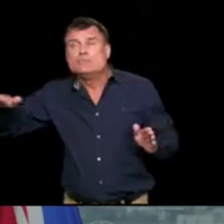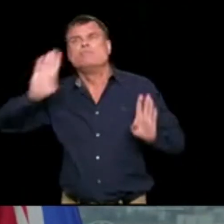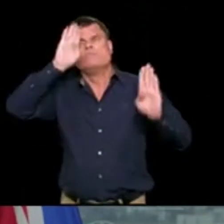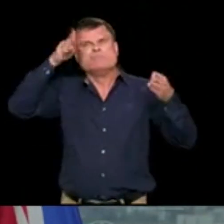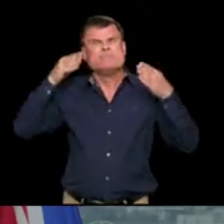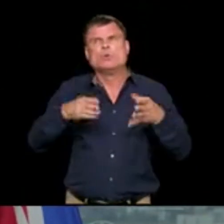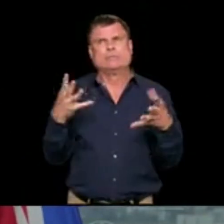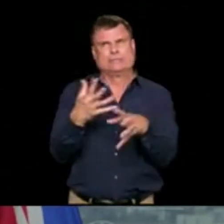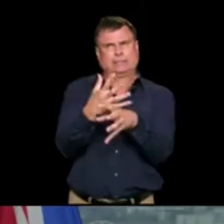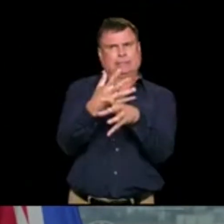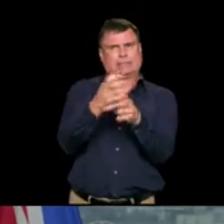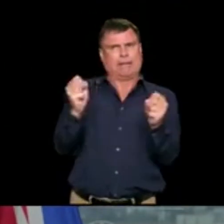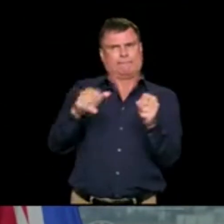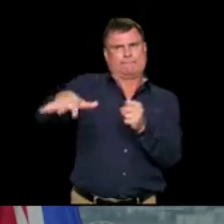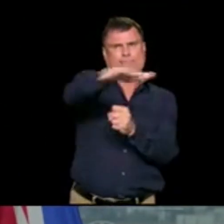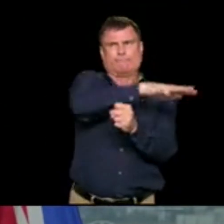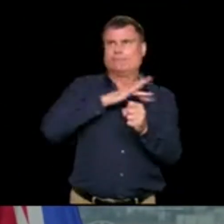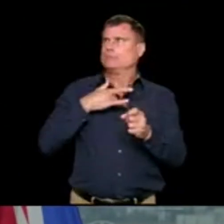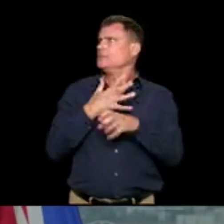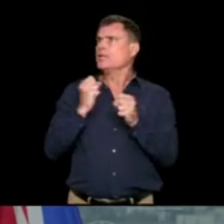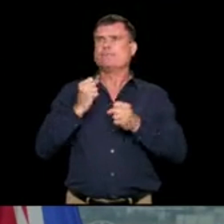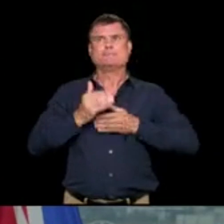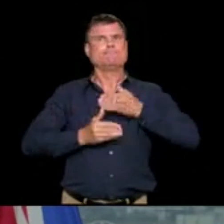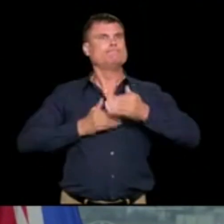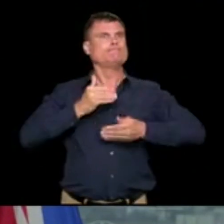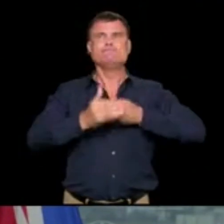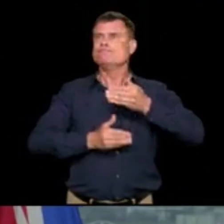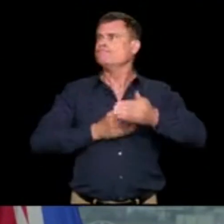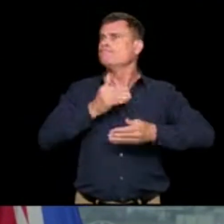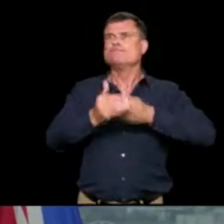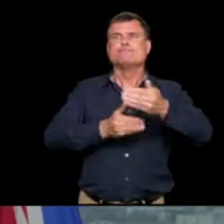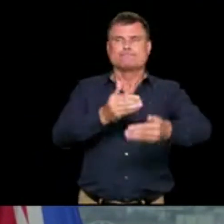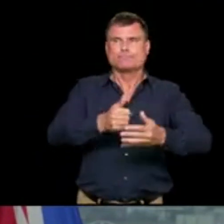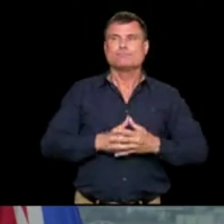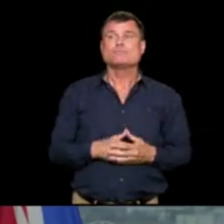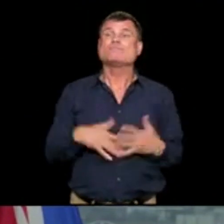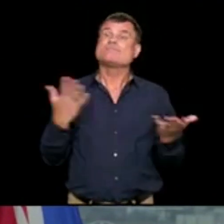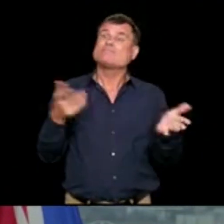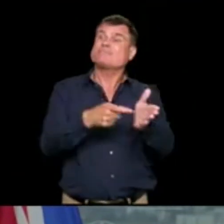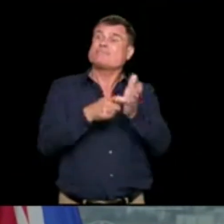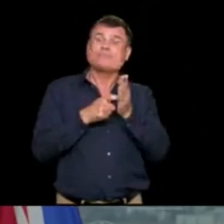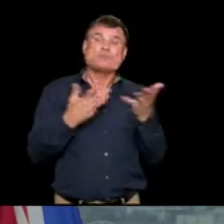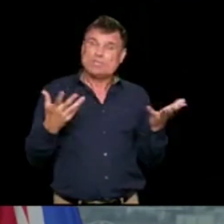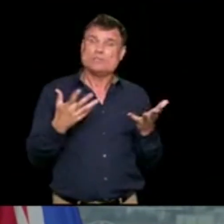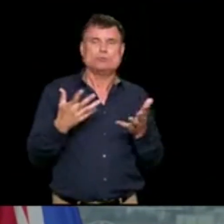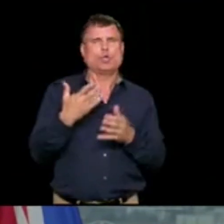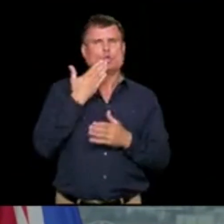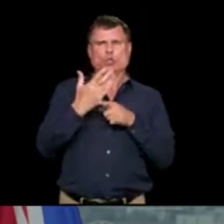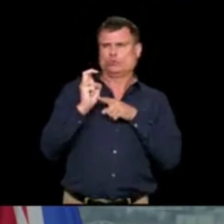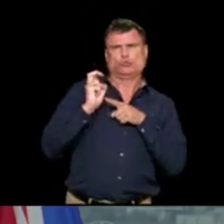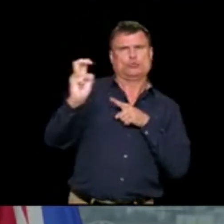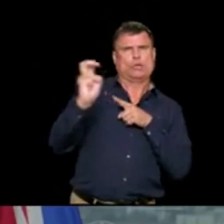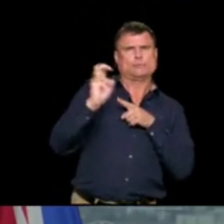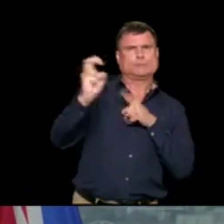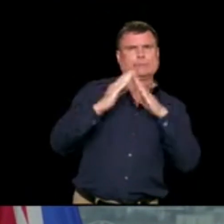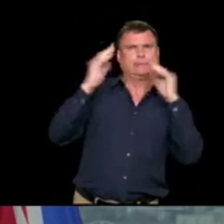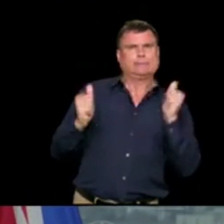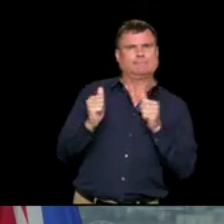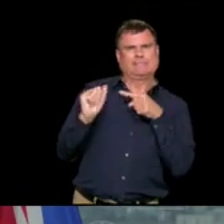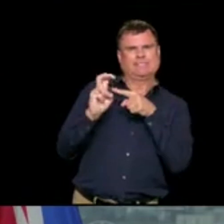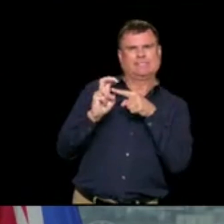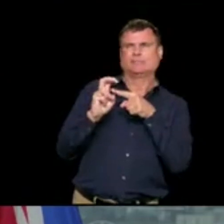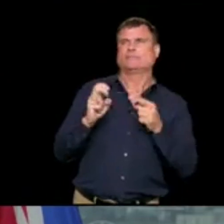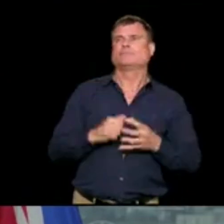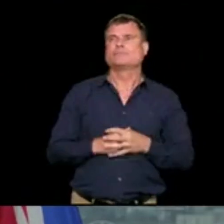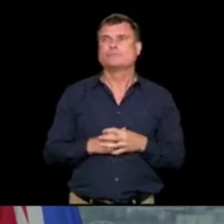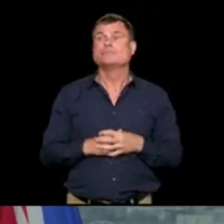and ensure a safe restart to our economy. And we need strong communities and strong public transit systems to get there. I certainly